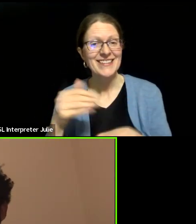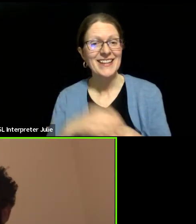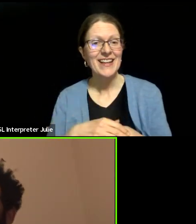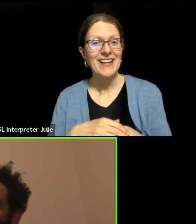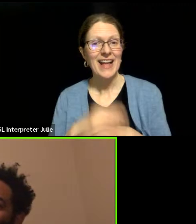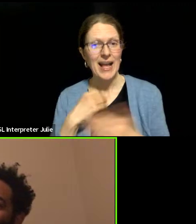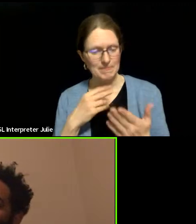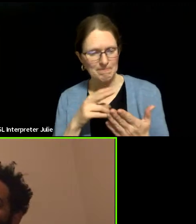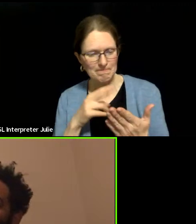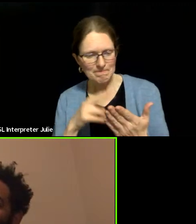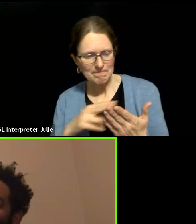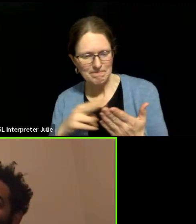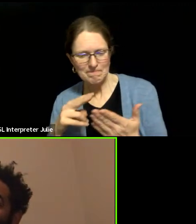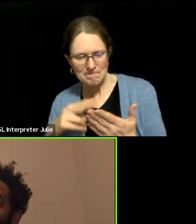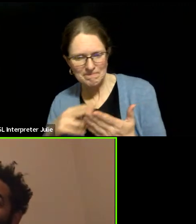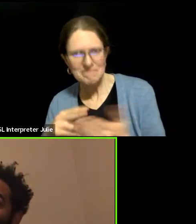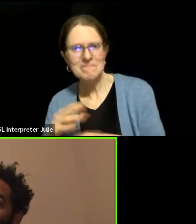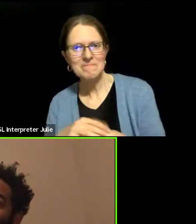it.